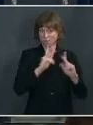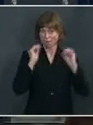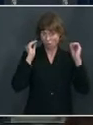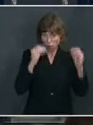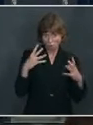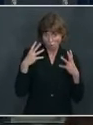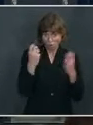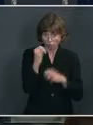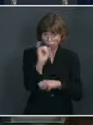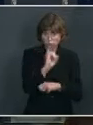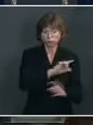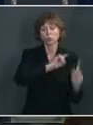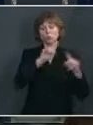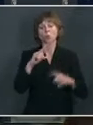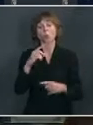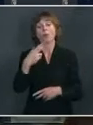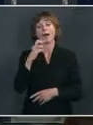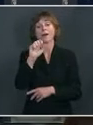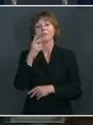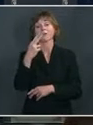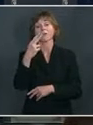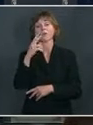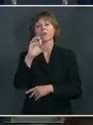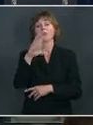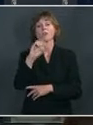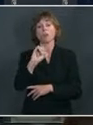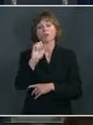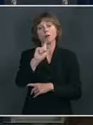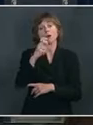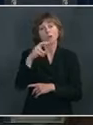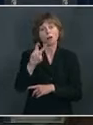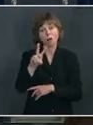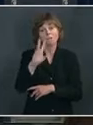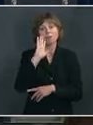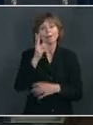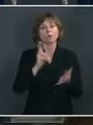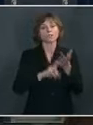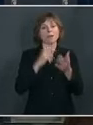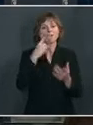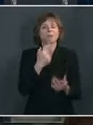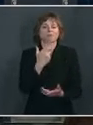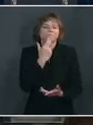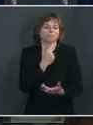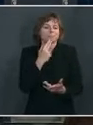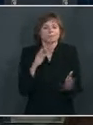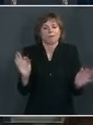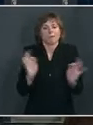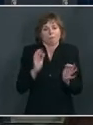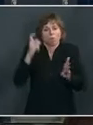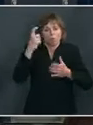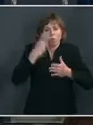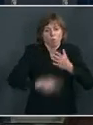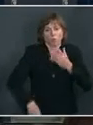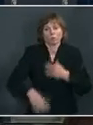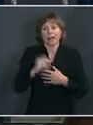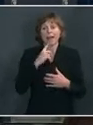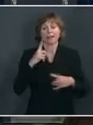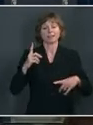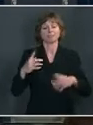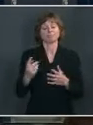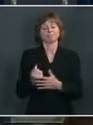healthcare.gov and sign up for health coverage, often at little or no cost. The president also rescinded the global gag rule, which